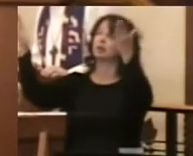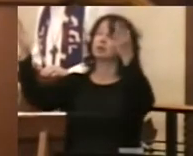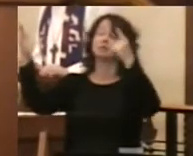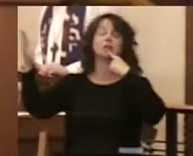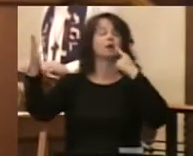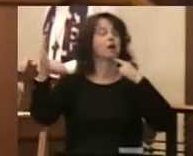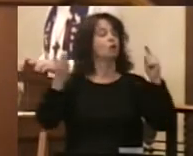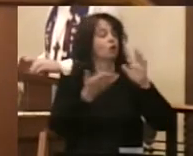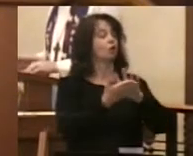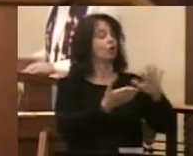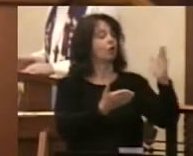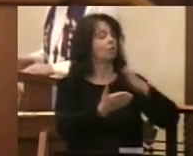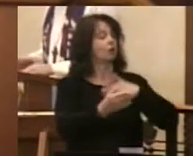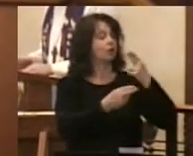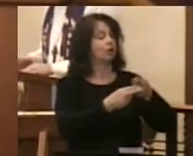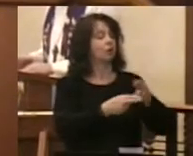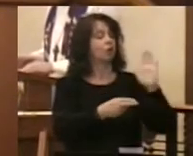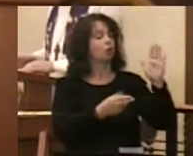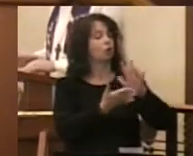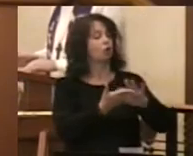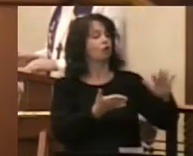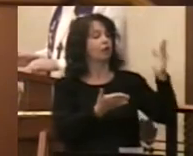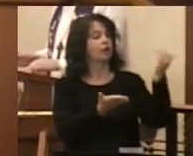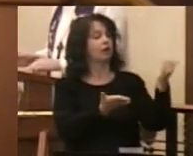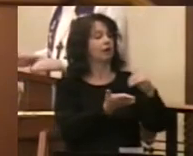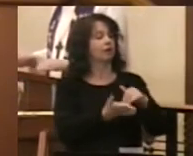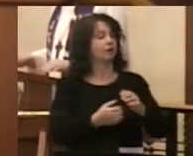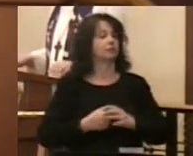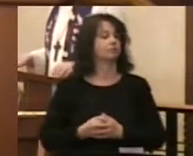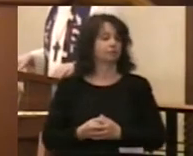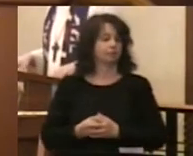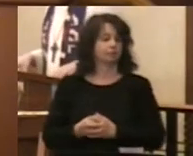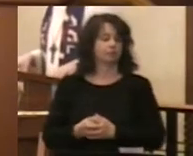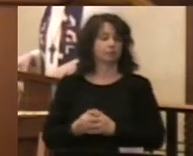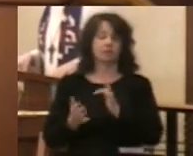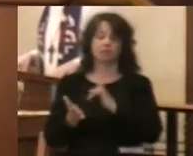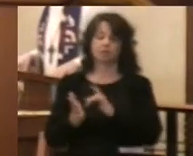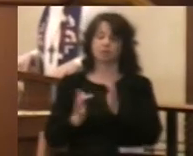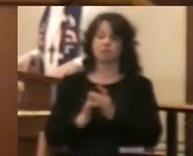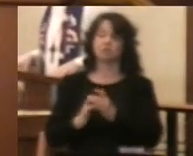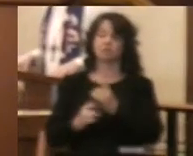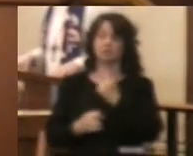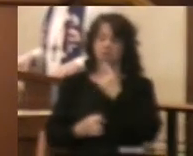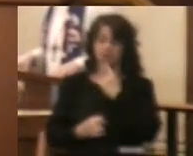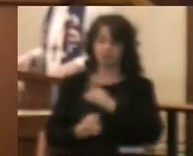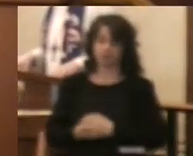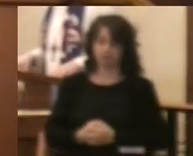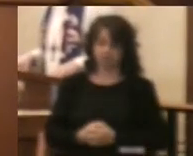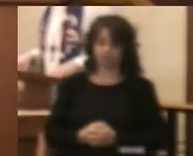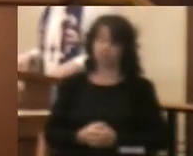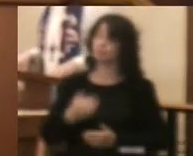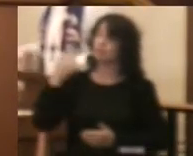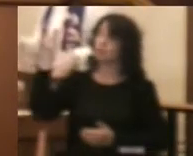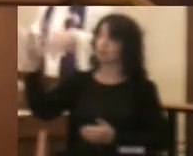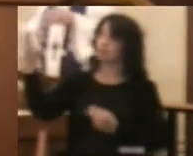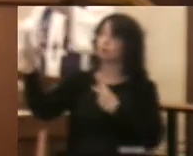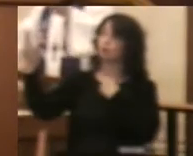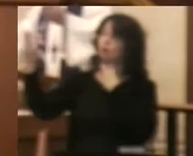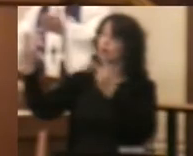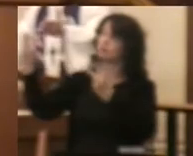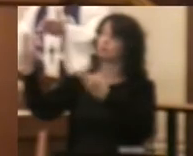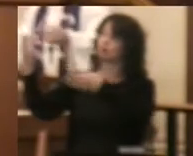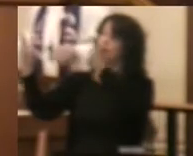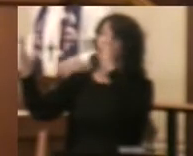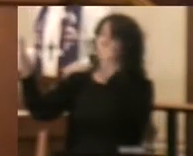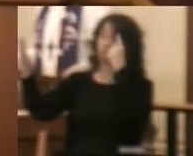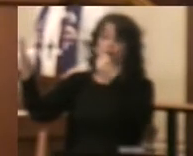name, and I will glorify it again. And Jesus responds, this voice has come for